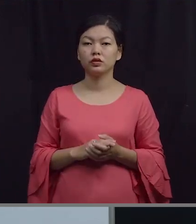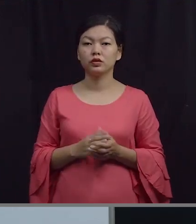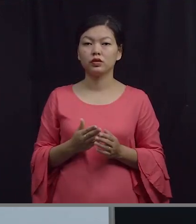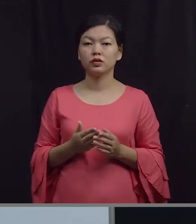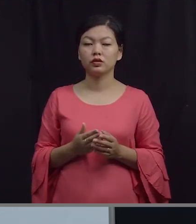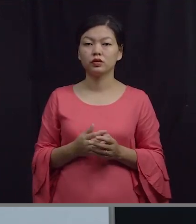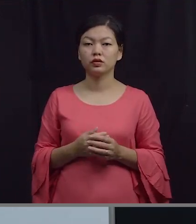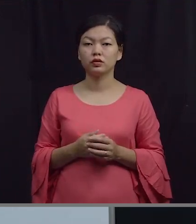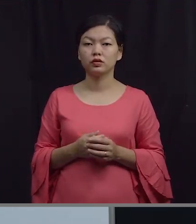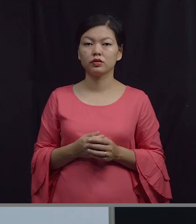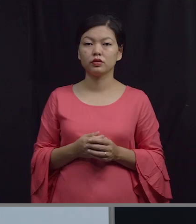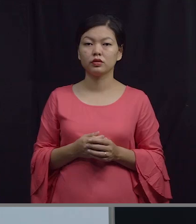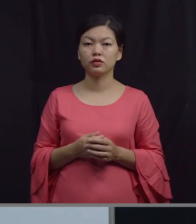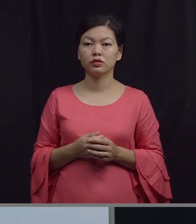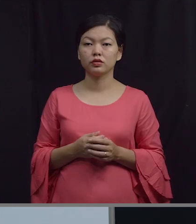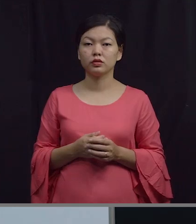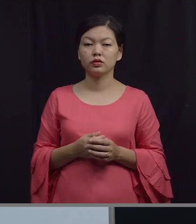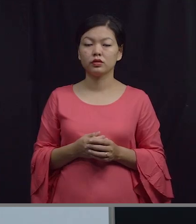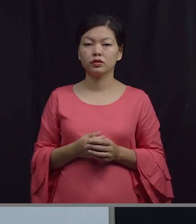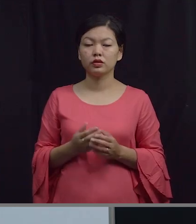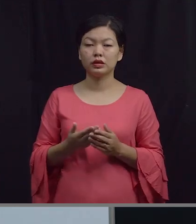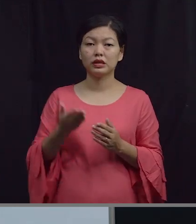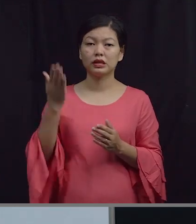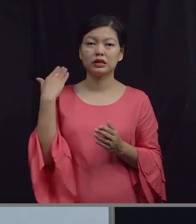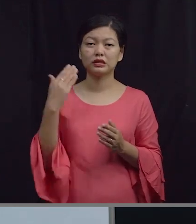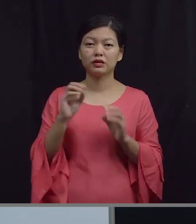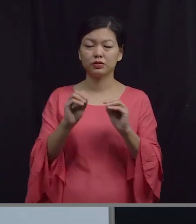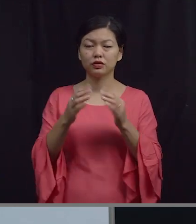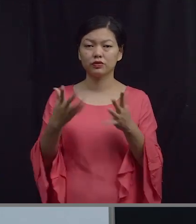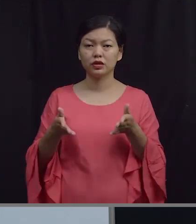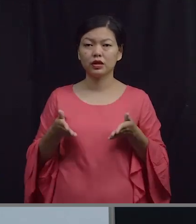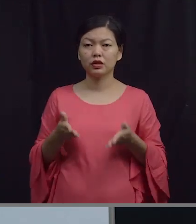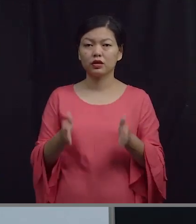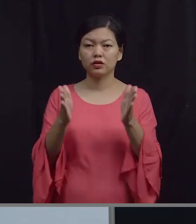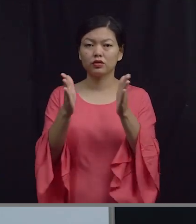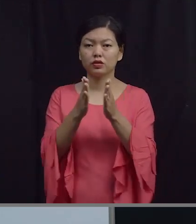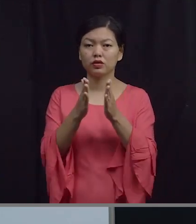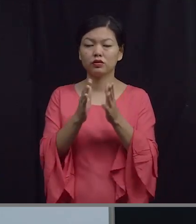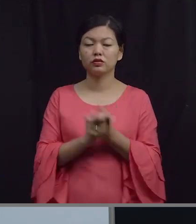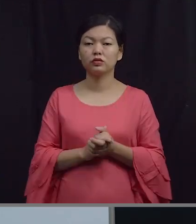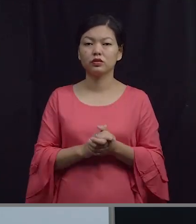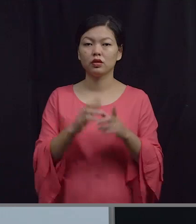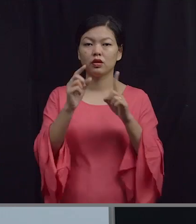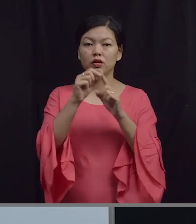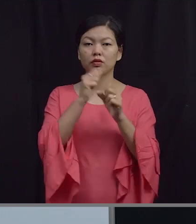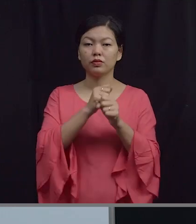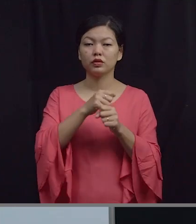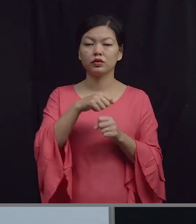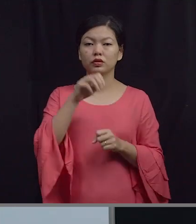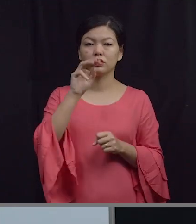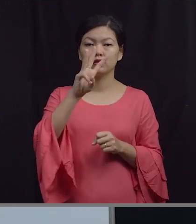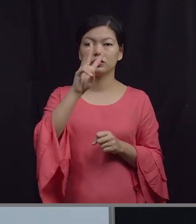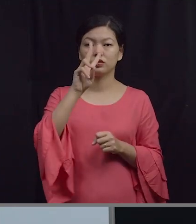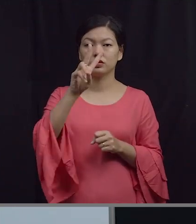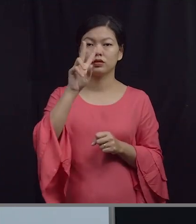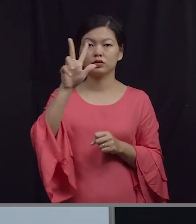okay, so small numericals, okay, from the power of lens. Okay, so now it is page number 328,